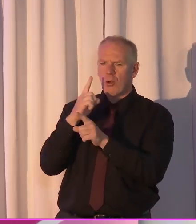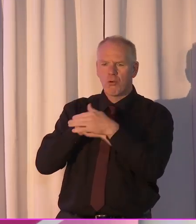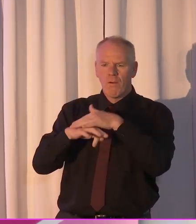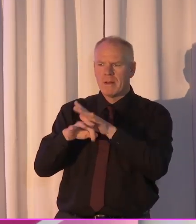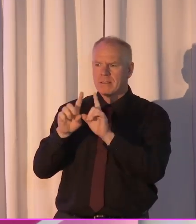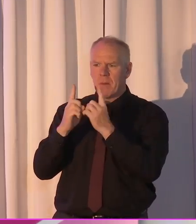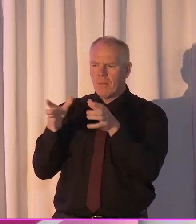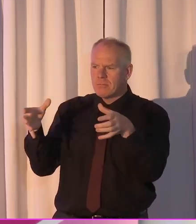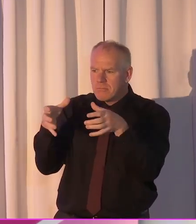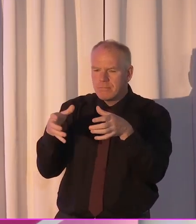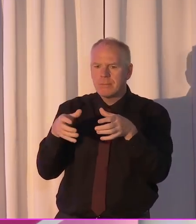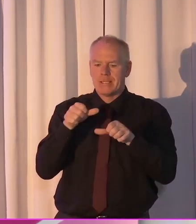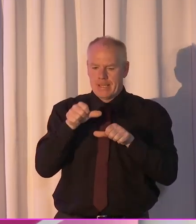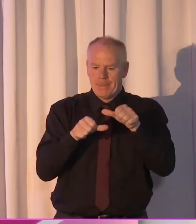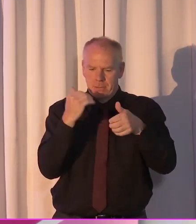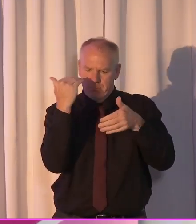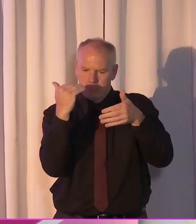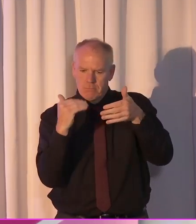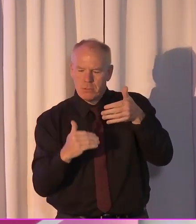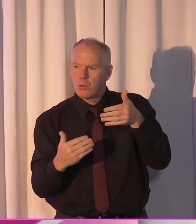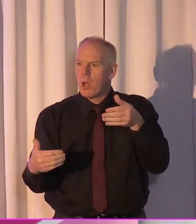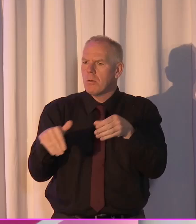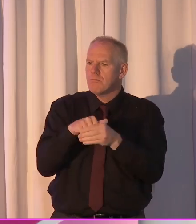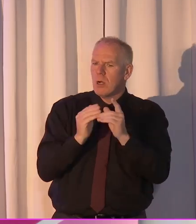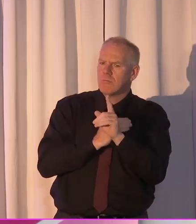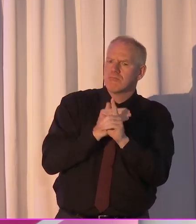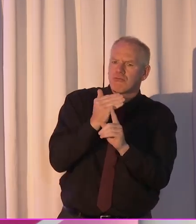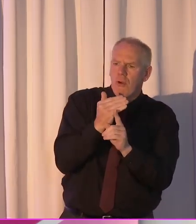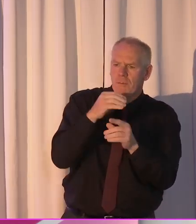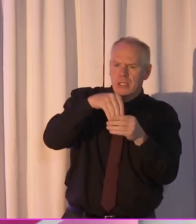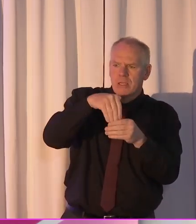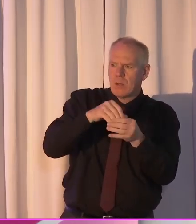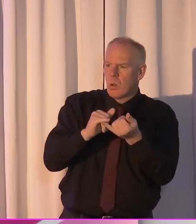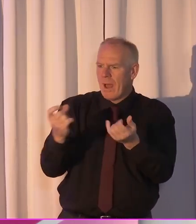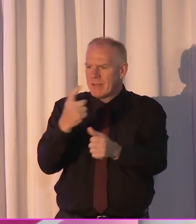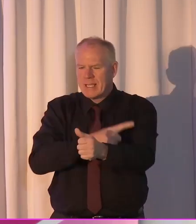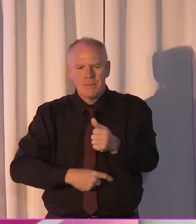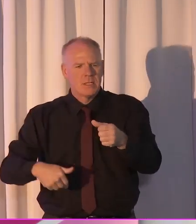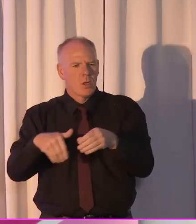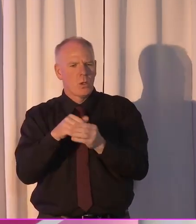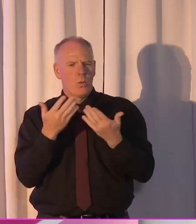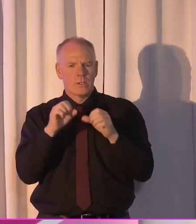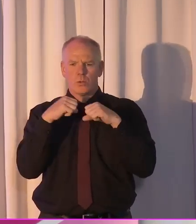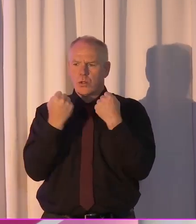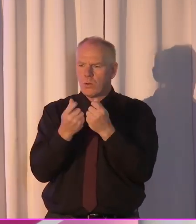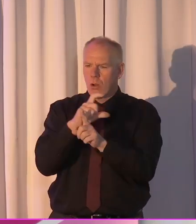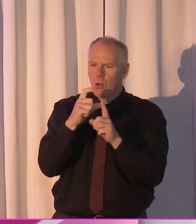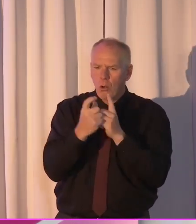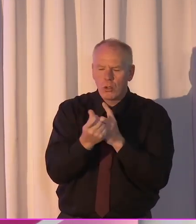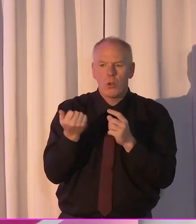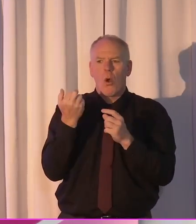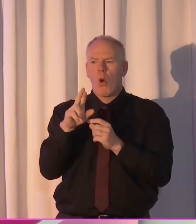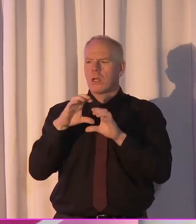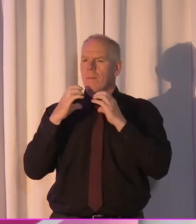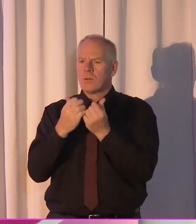a range of steps to improve the participation of people with disabilities in social, cultural and